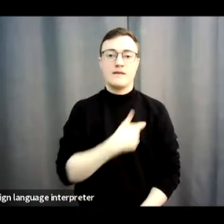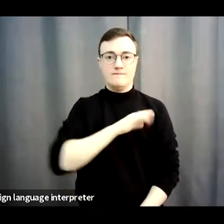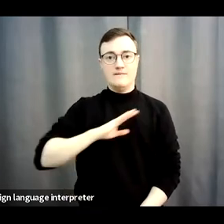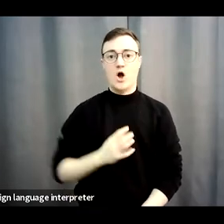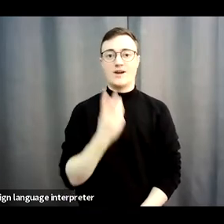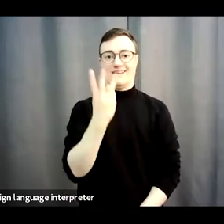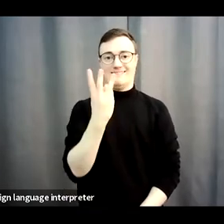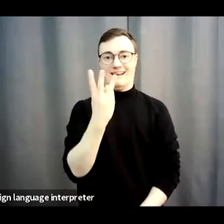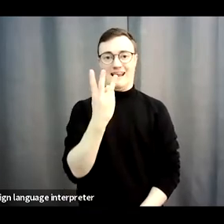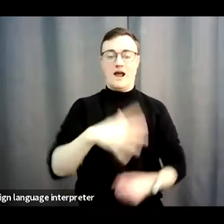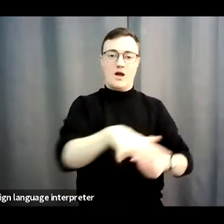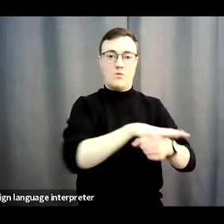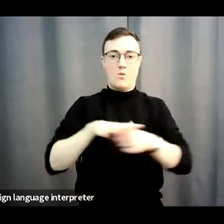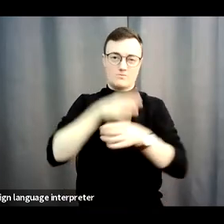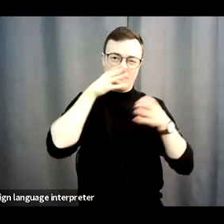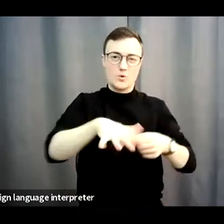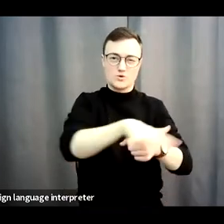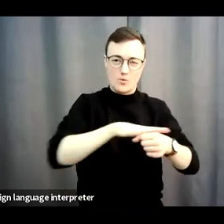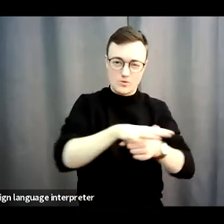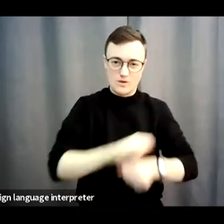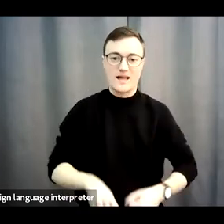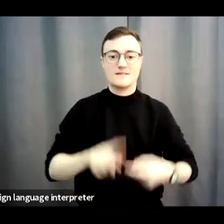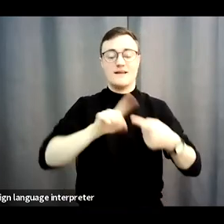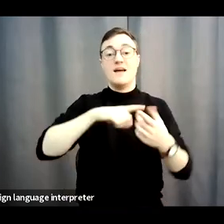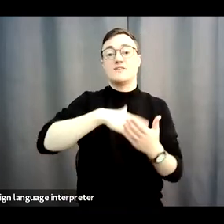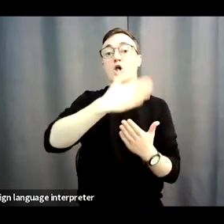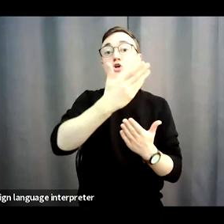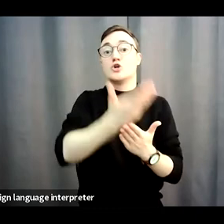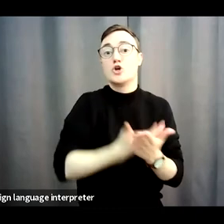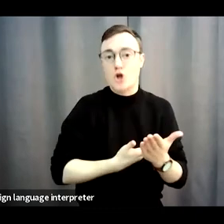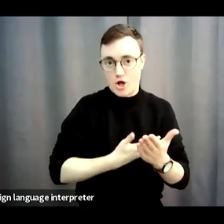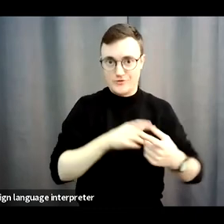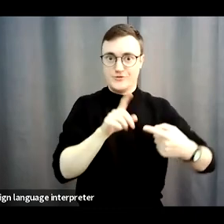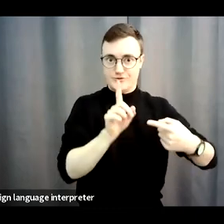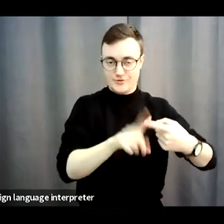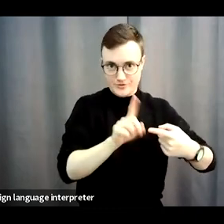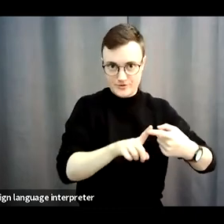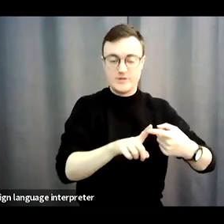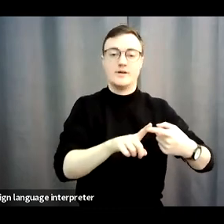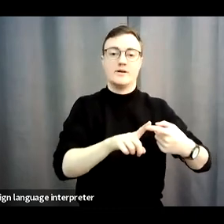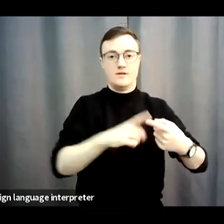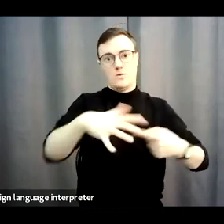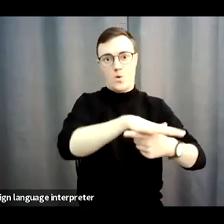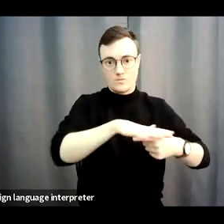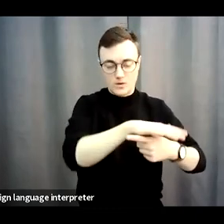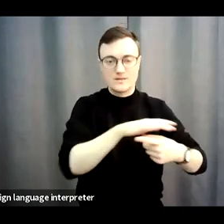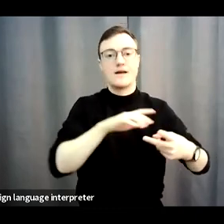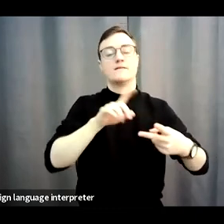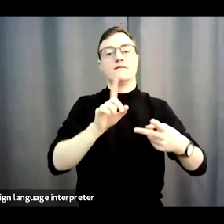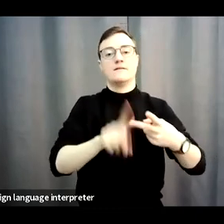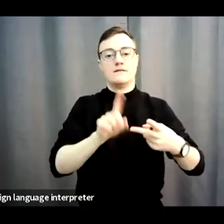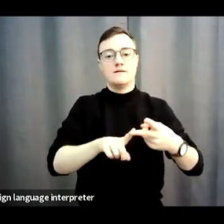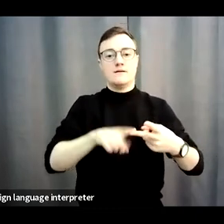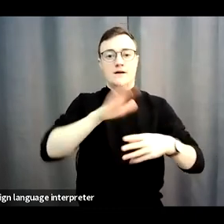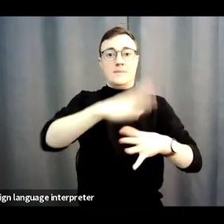work strands: a green, competitive, and socially sustainable region. In more concrete terms,